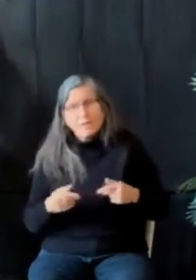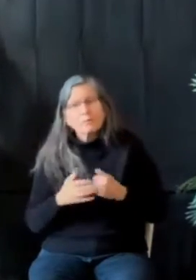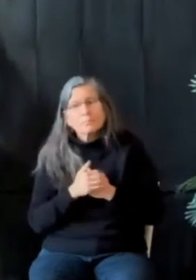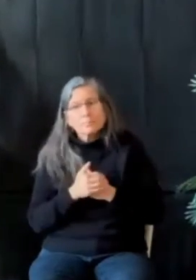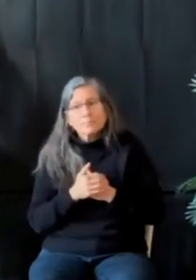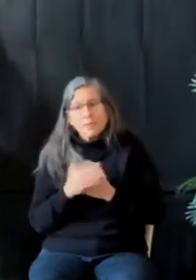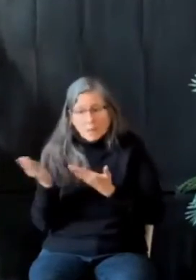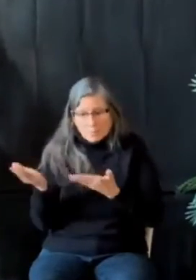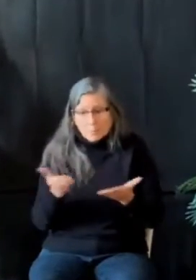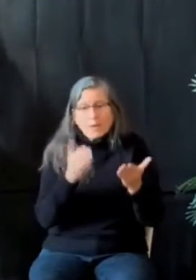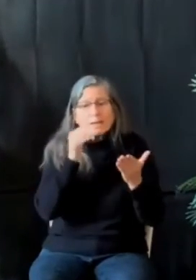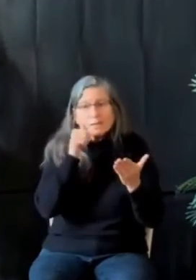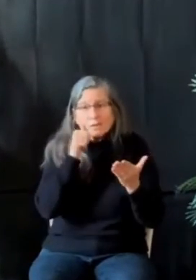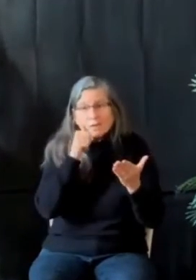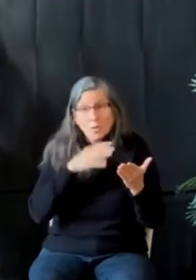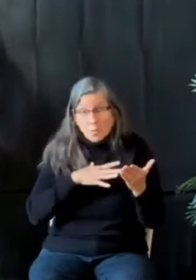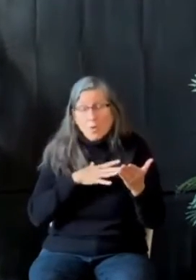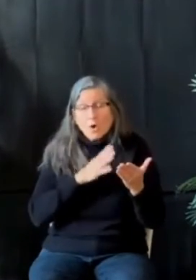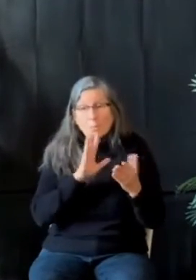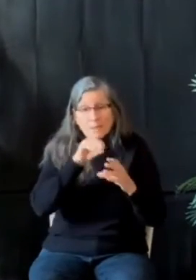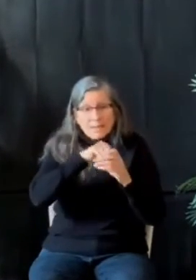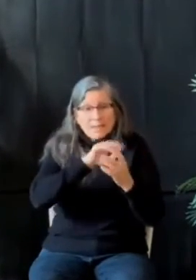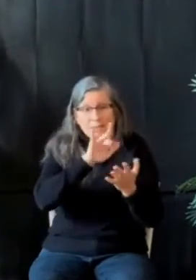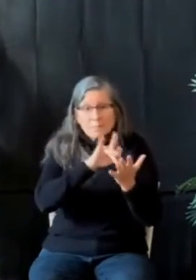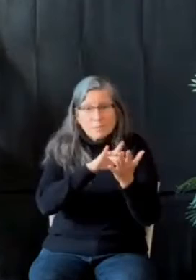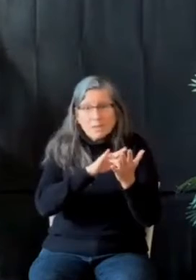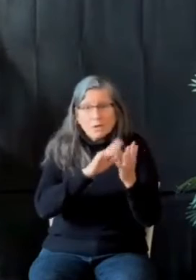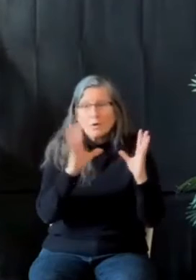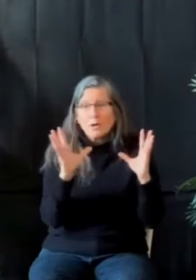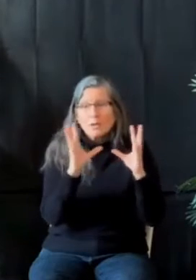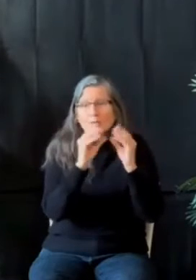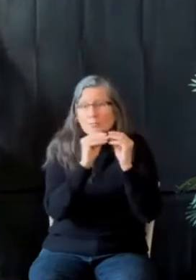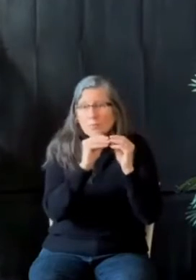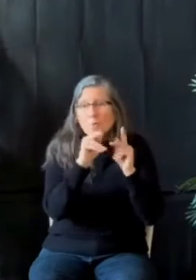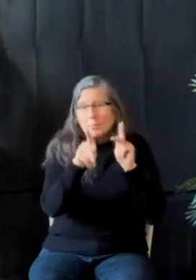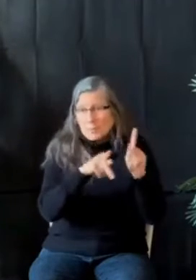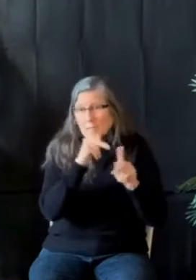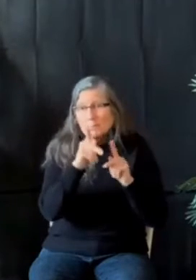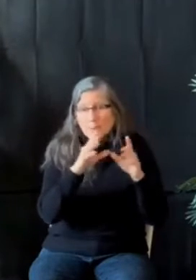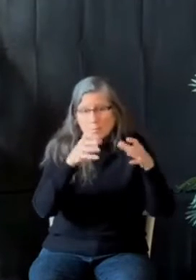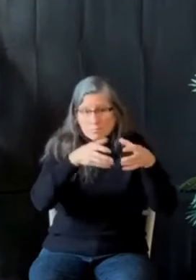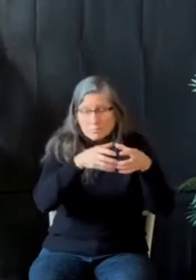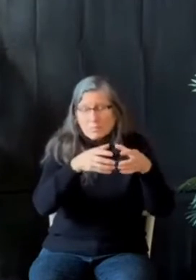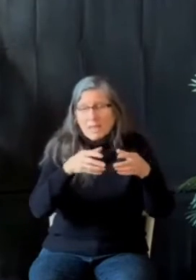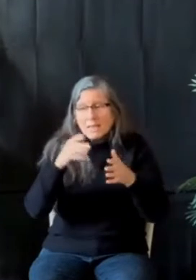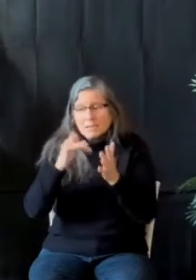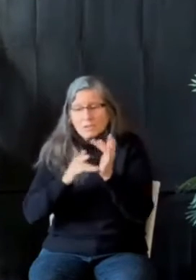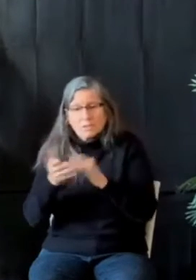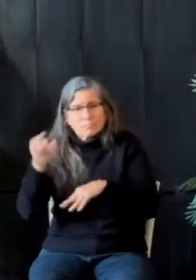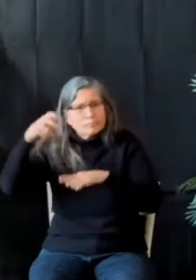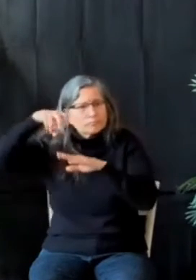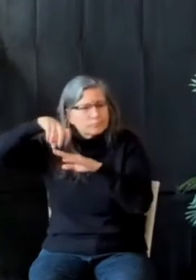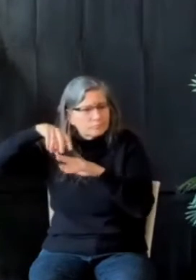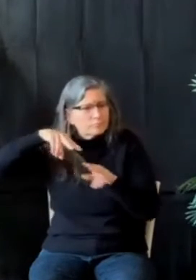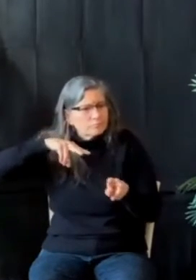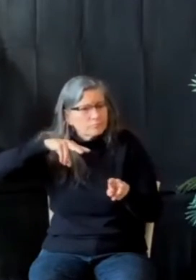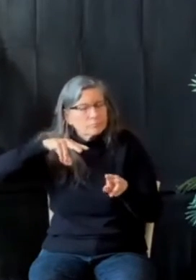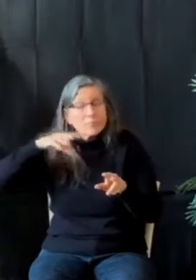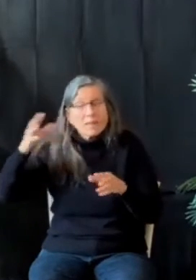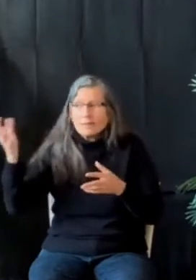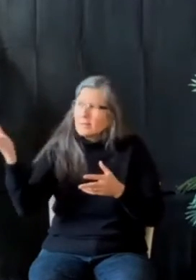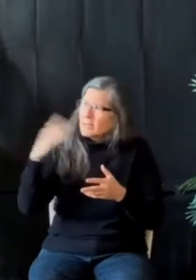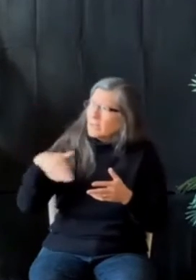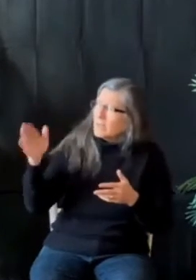this woman into the midst of this crowd and set Jesus up right there on a pedestal, and they got